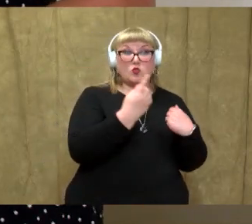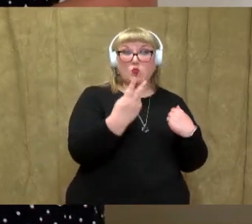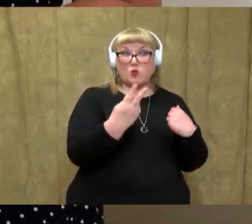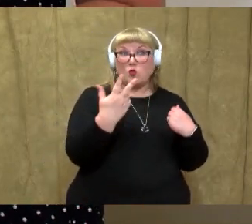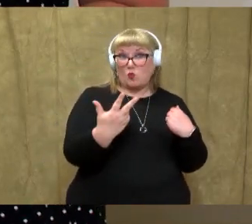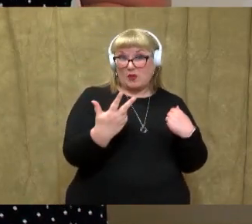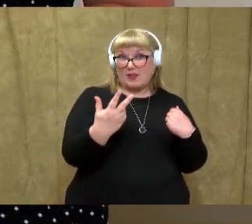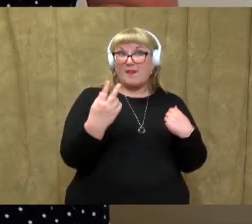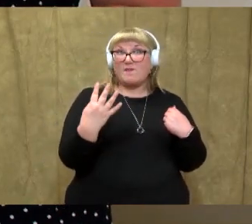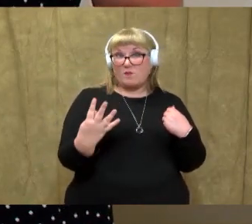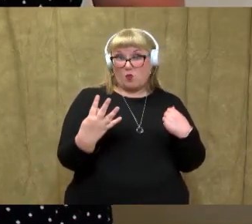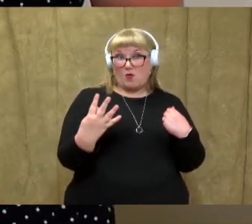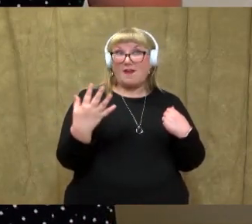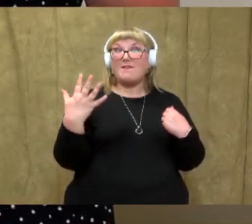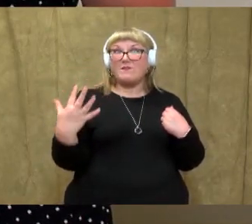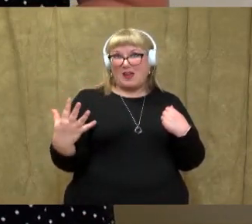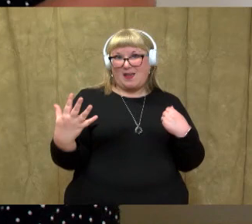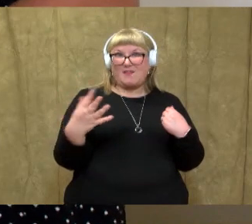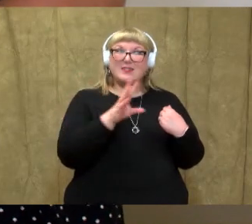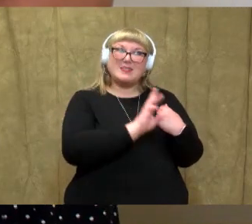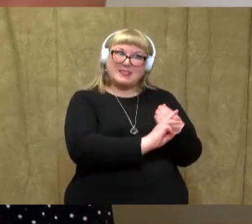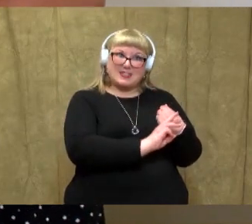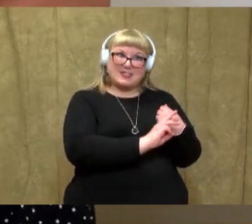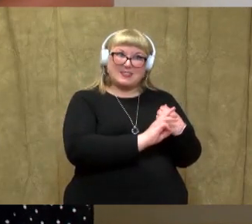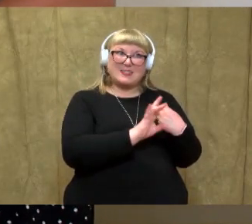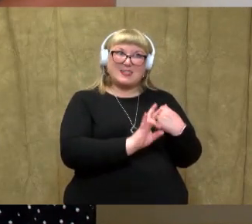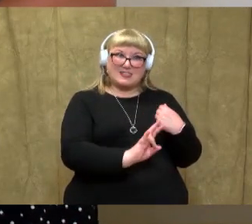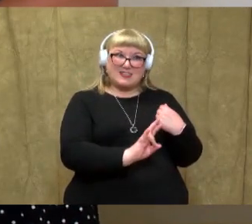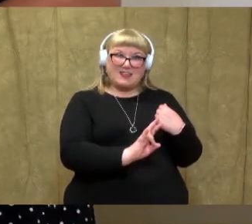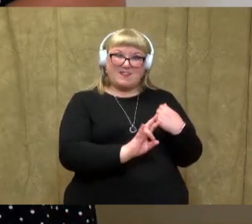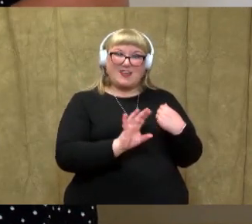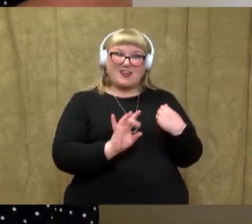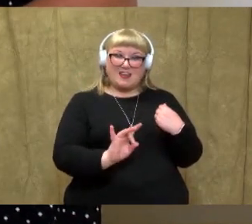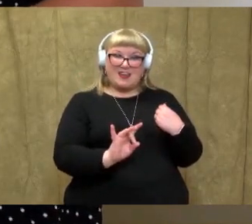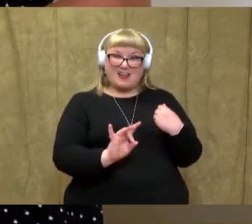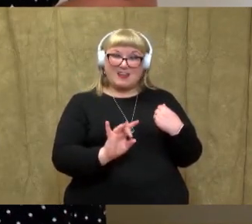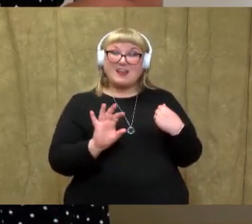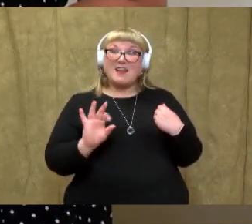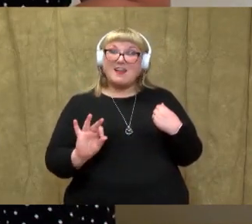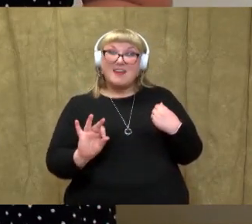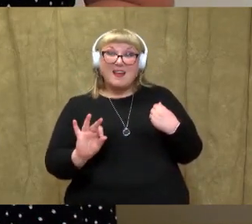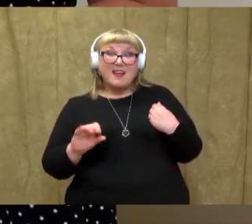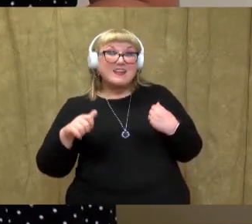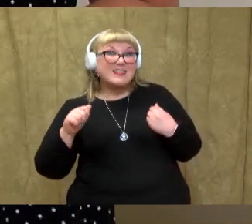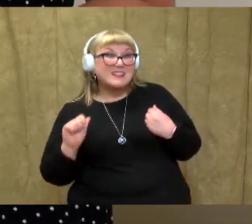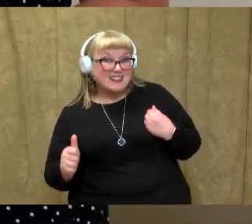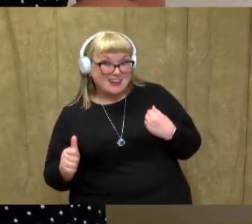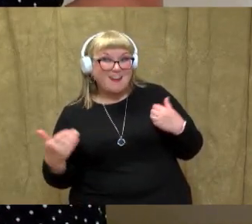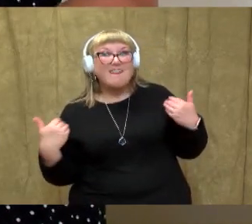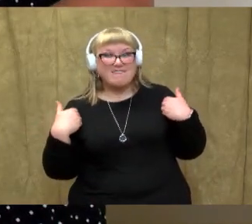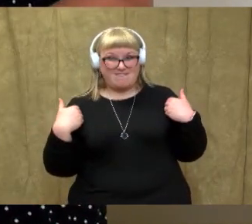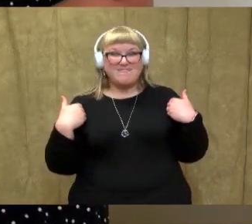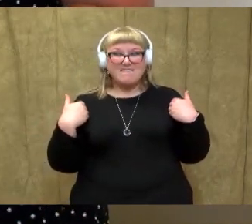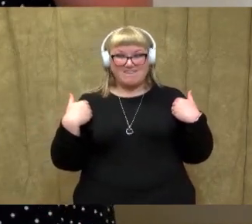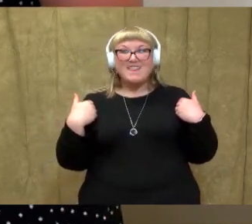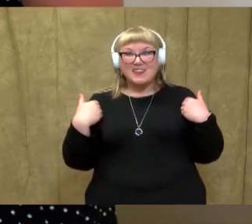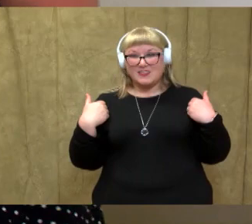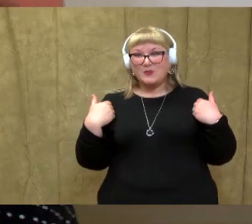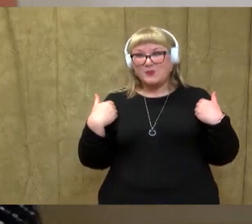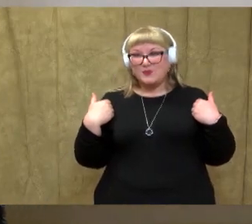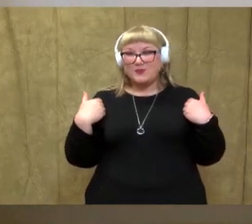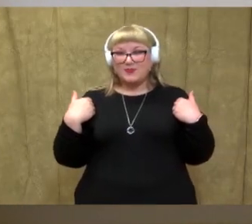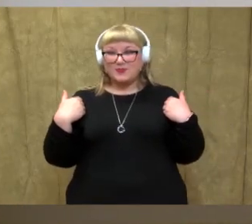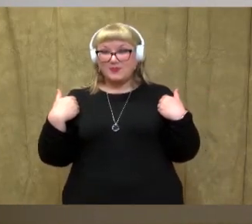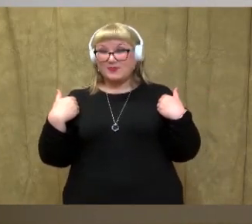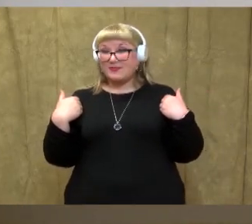2, 3, 4, 5, 6, 7, 8, 9, 10 squares in the 10